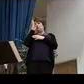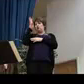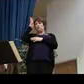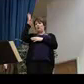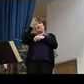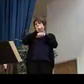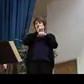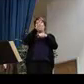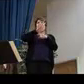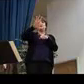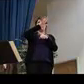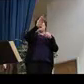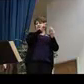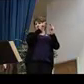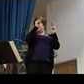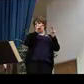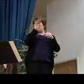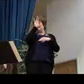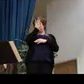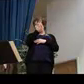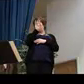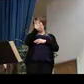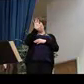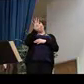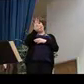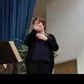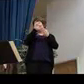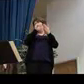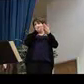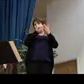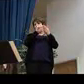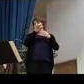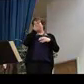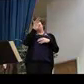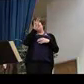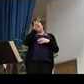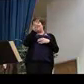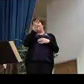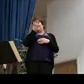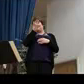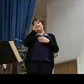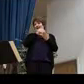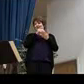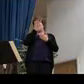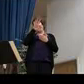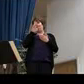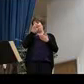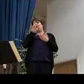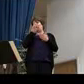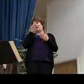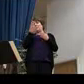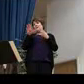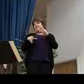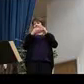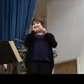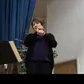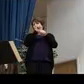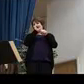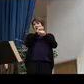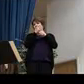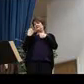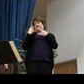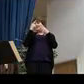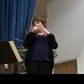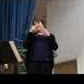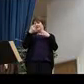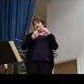7,500 plus jobs since the beginning of this year, with 610 of them generated in March right